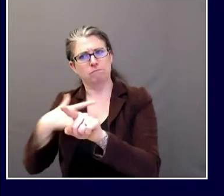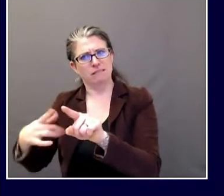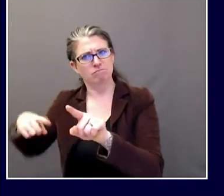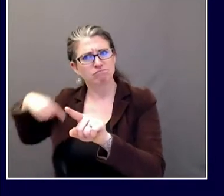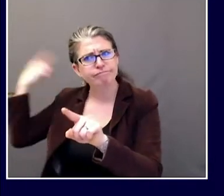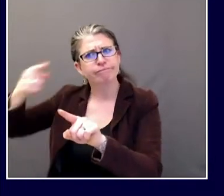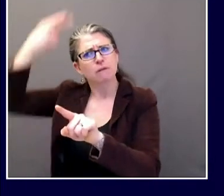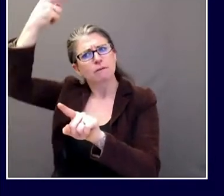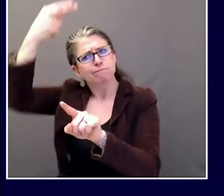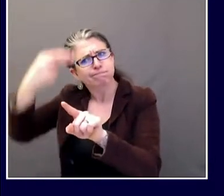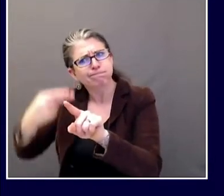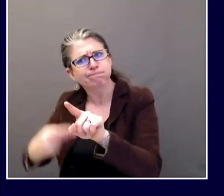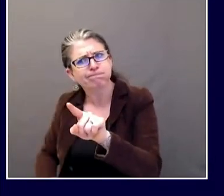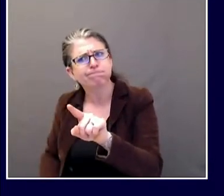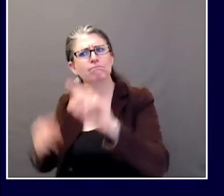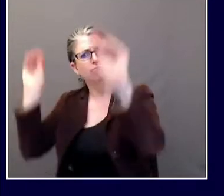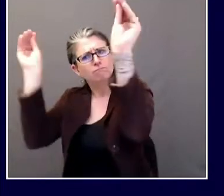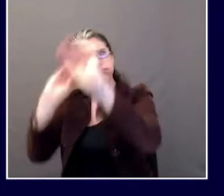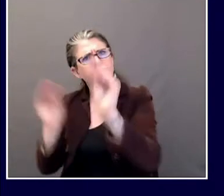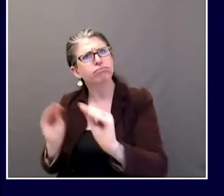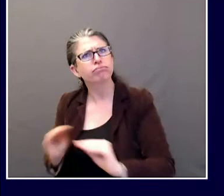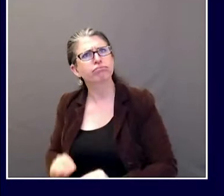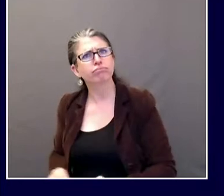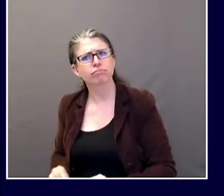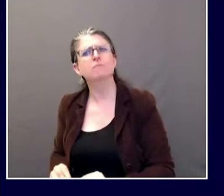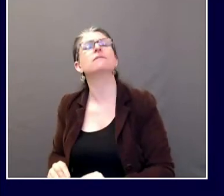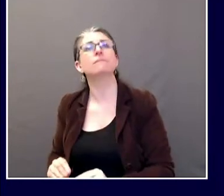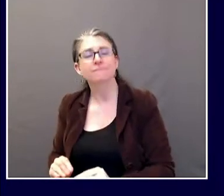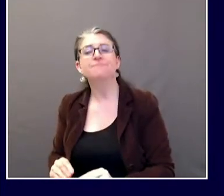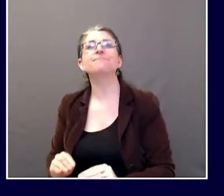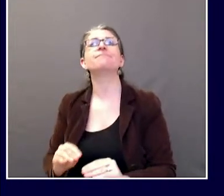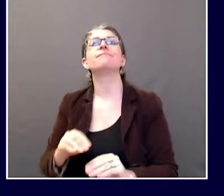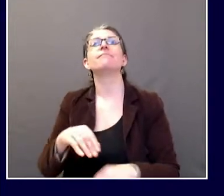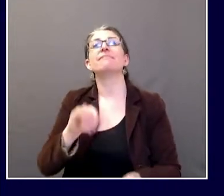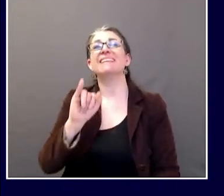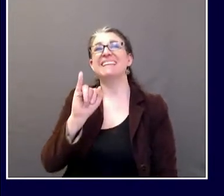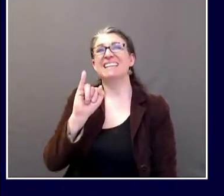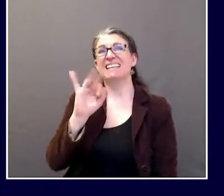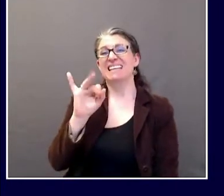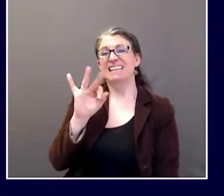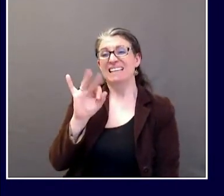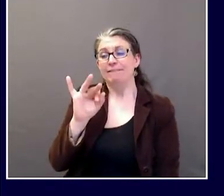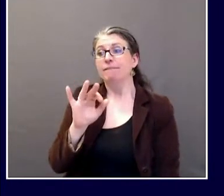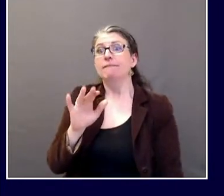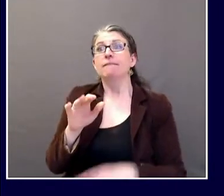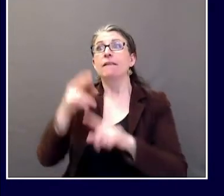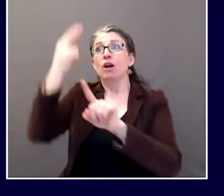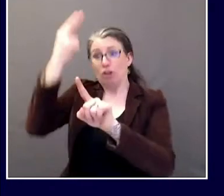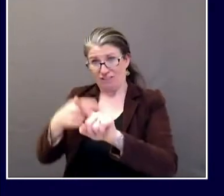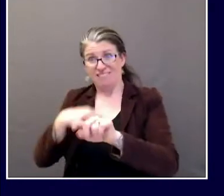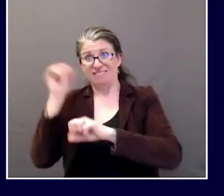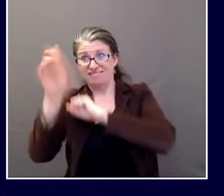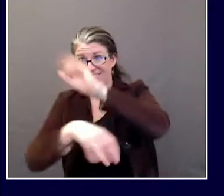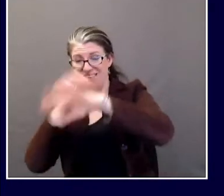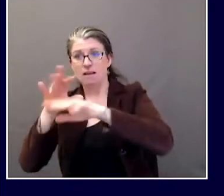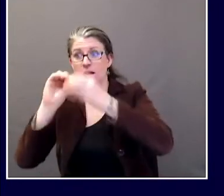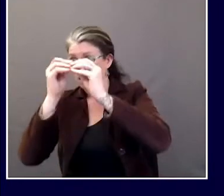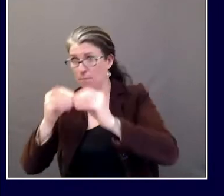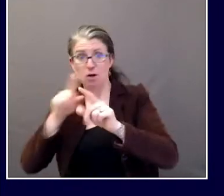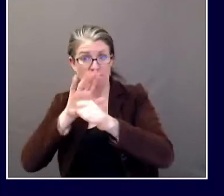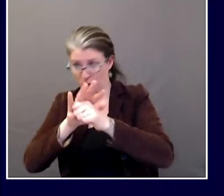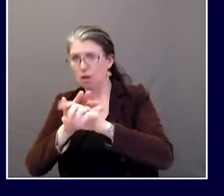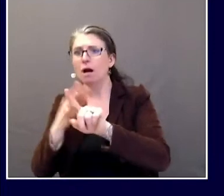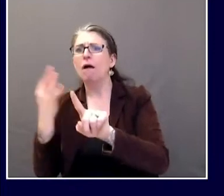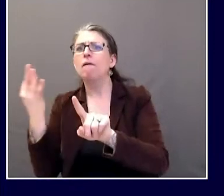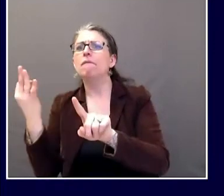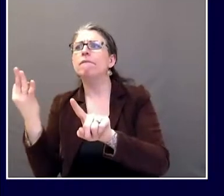seeing a mismatch. So I started moving doses around on Saturdays because there were folks who were ready and able to be vaccinated, but they didn't